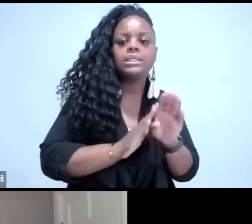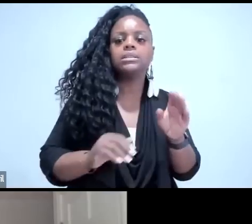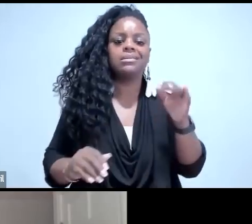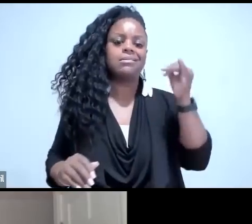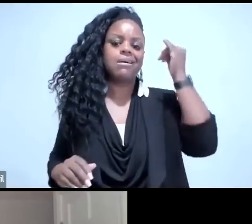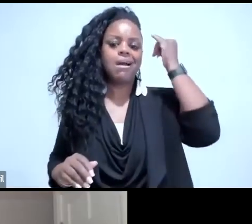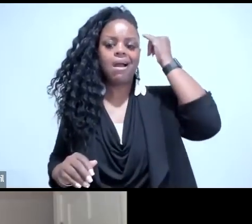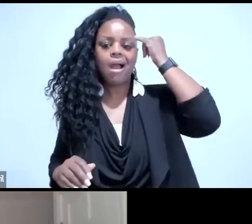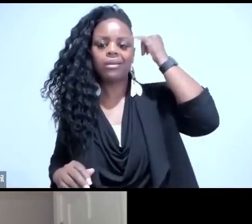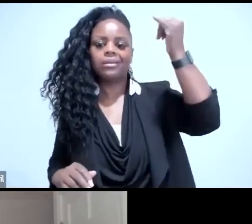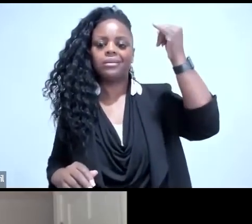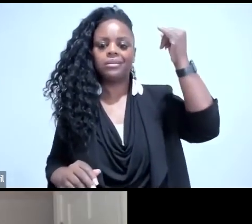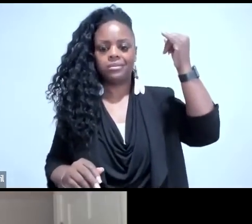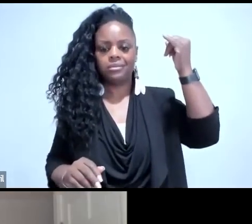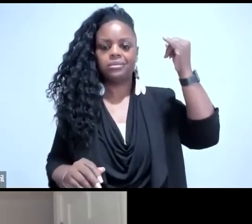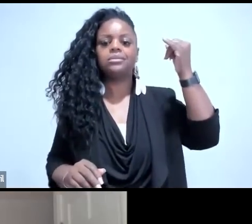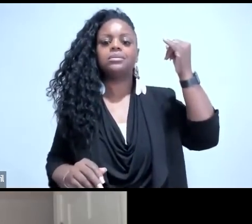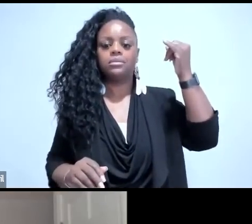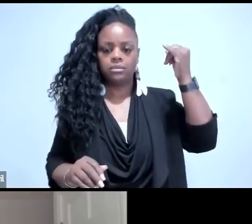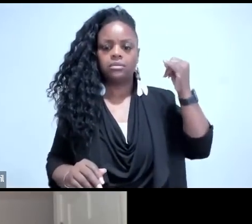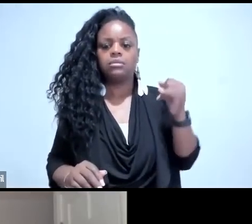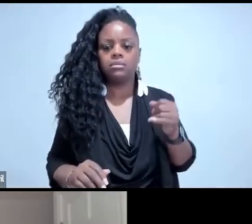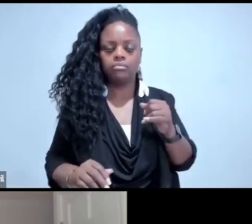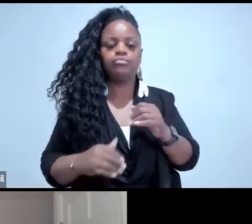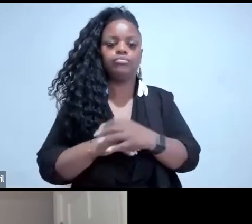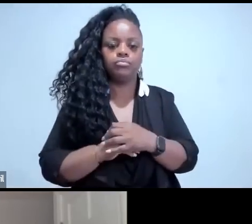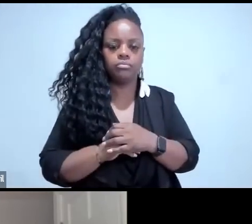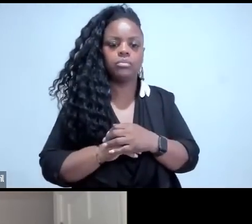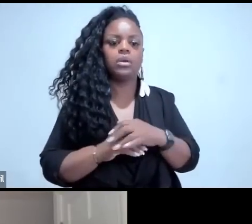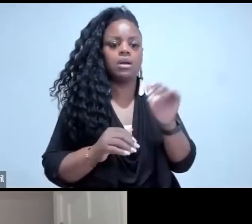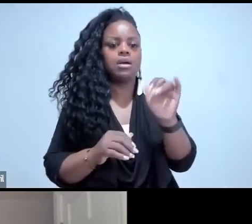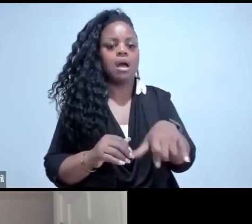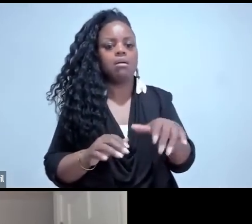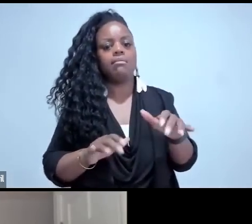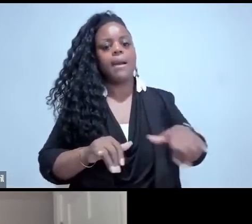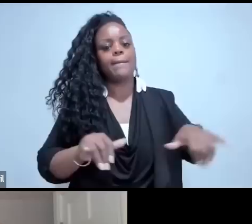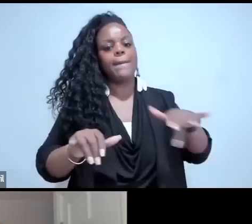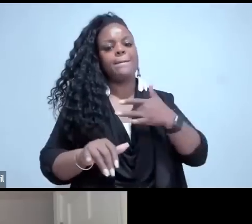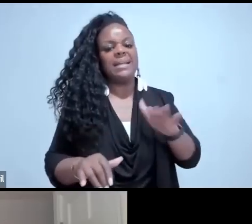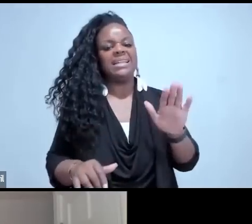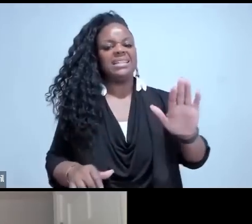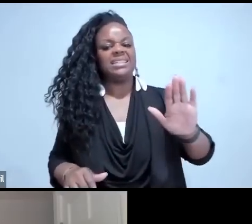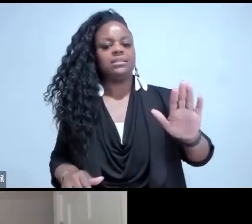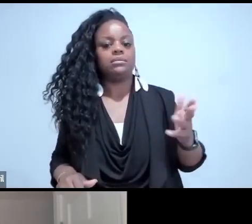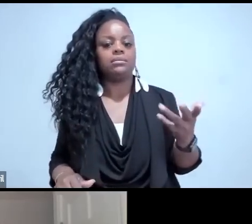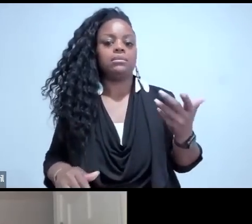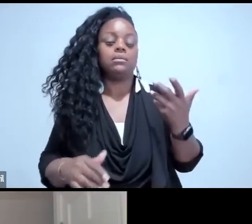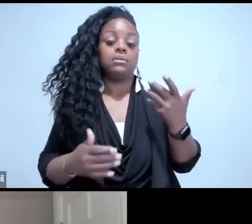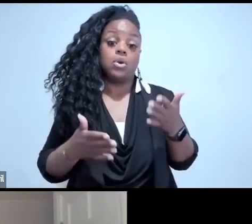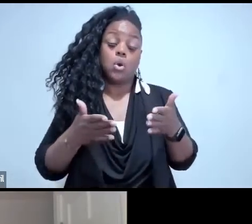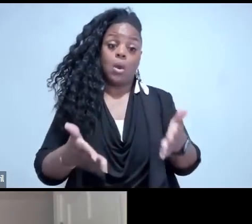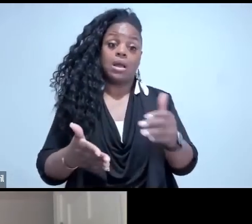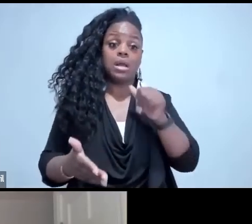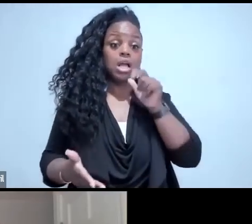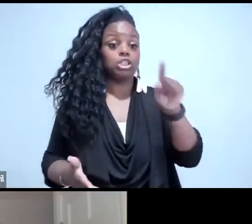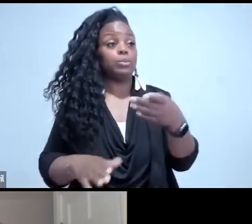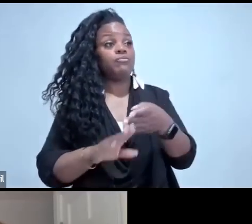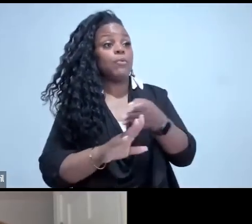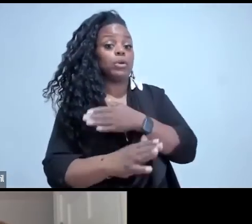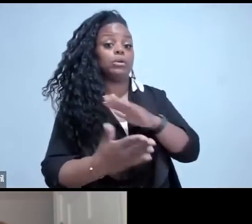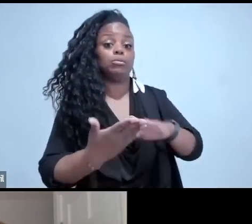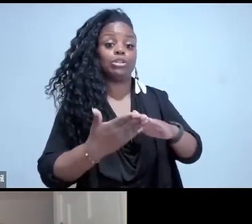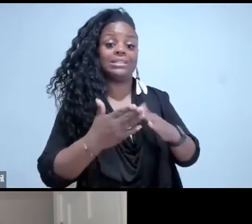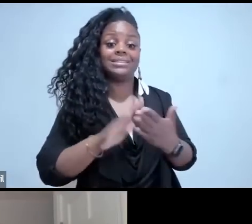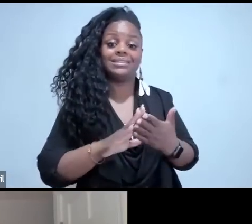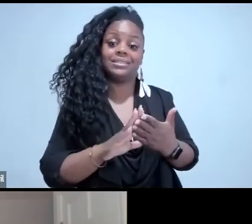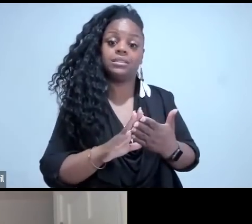to the bargaining table with demands not just for the workers, but for the communities in which those workers live and work. So